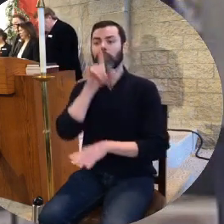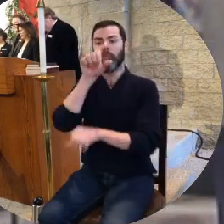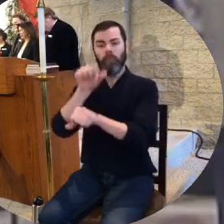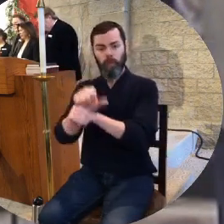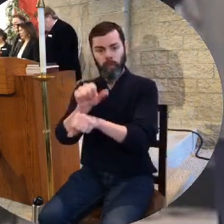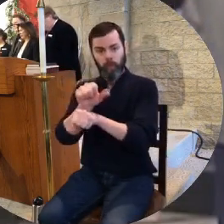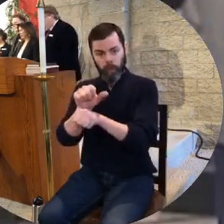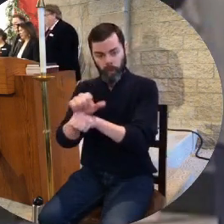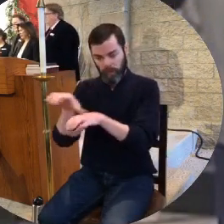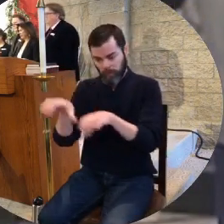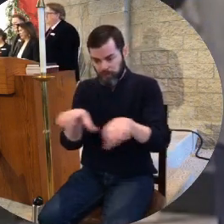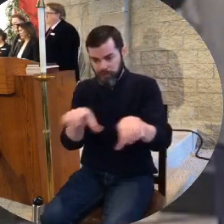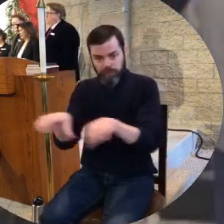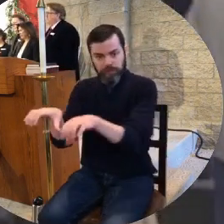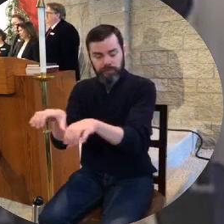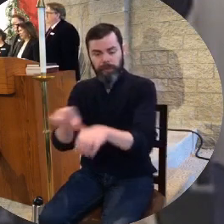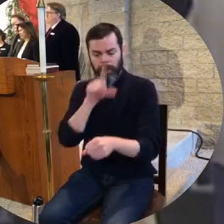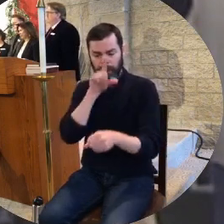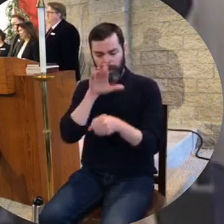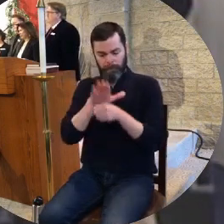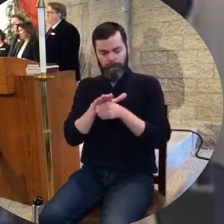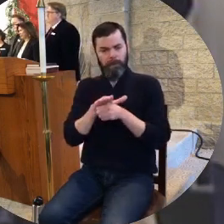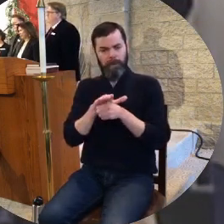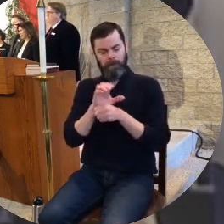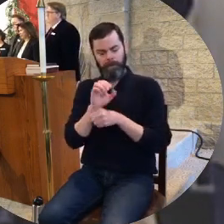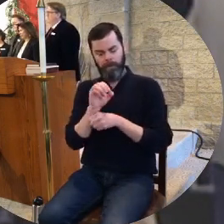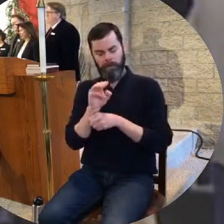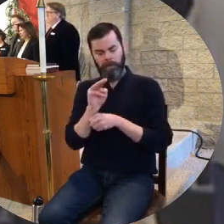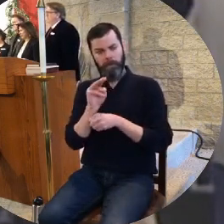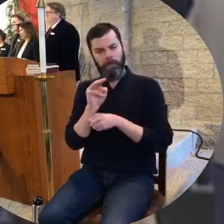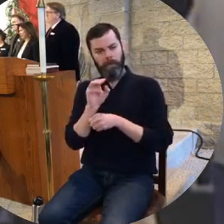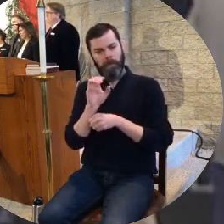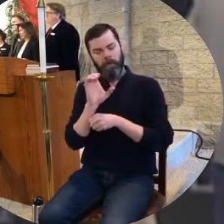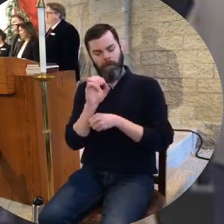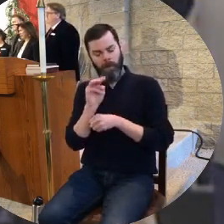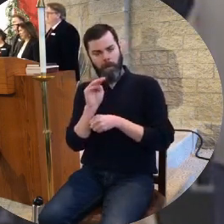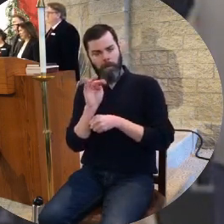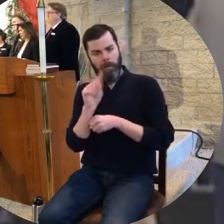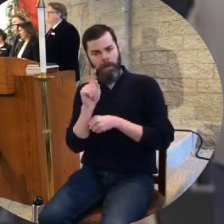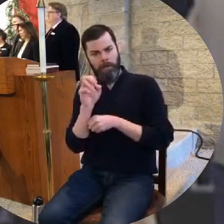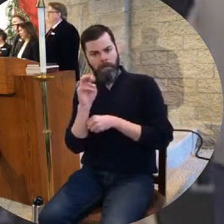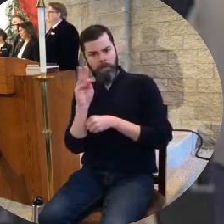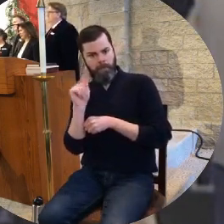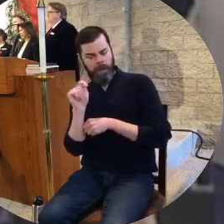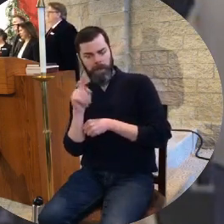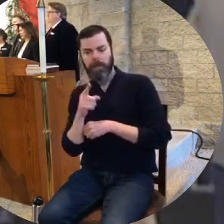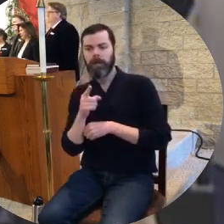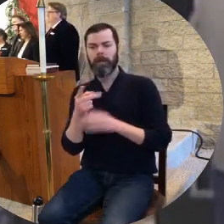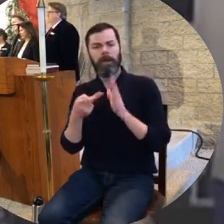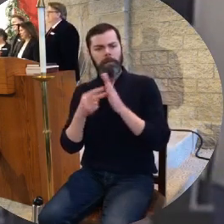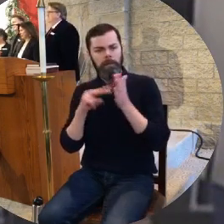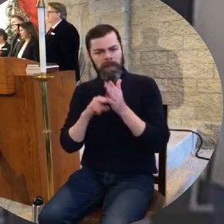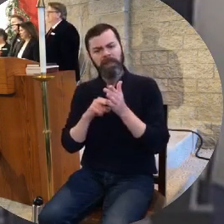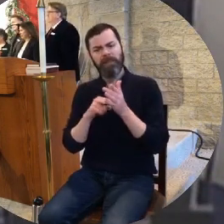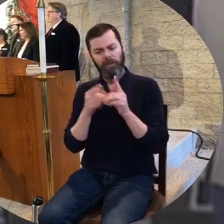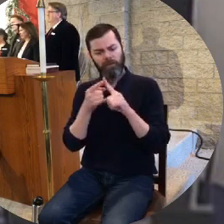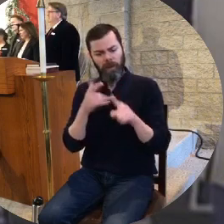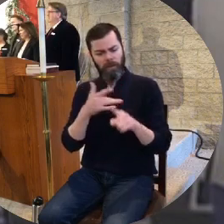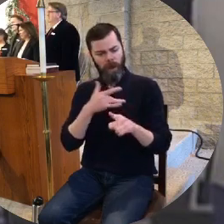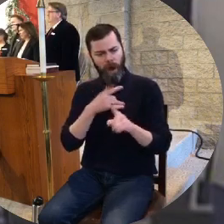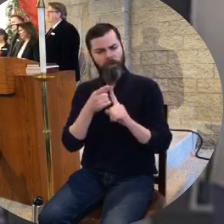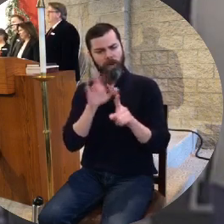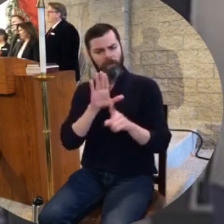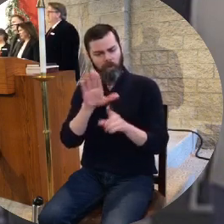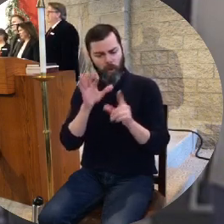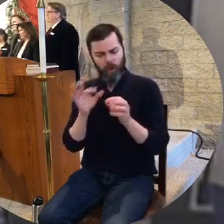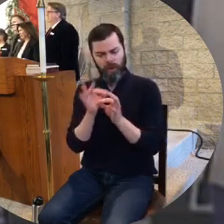Commitment is the stuff that character is made of. Commitment contains the power to honor the past and